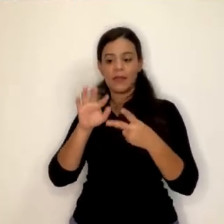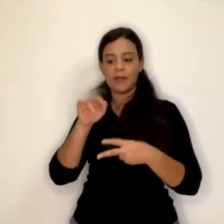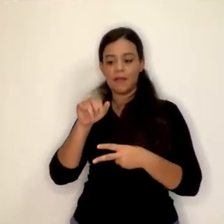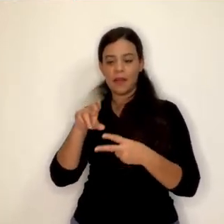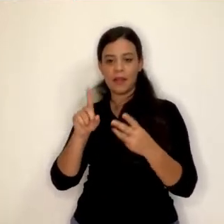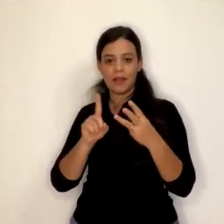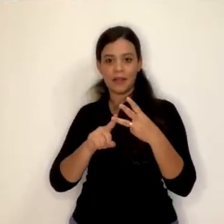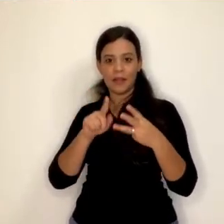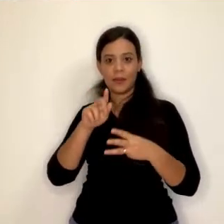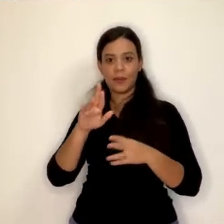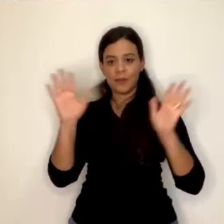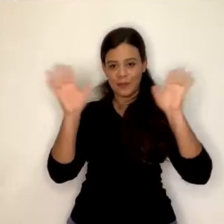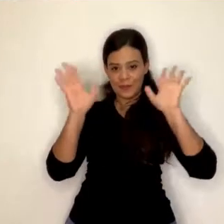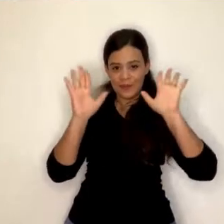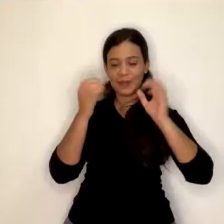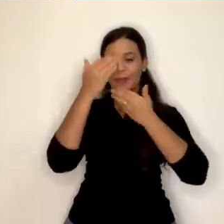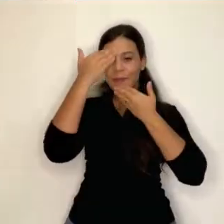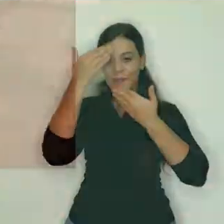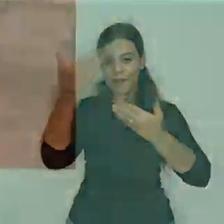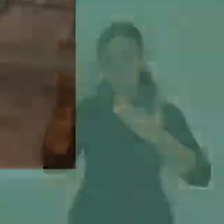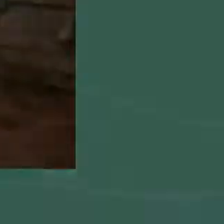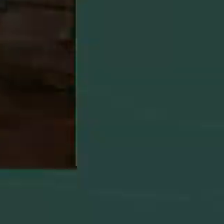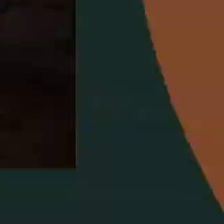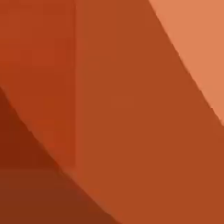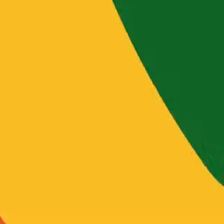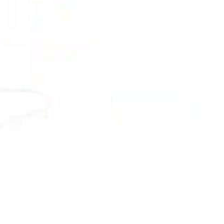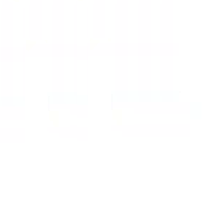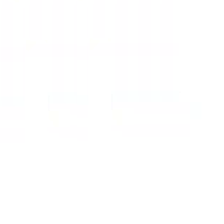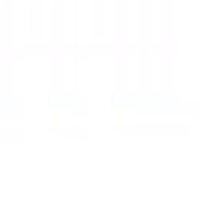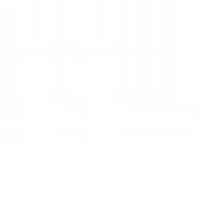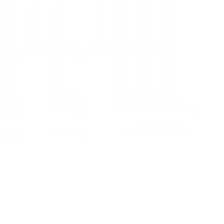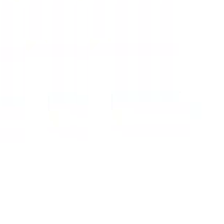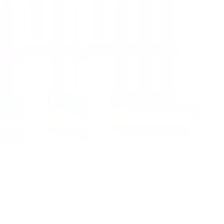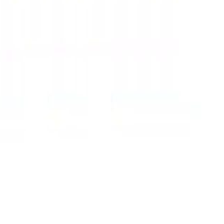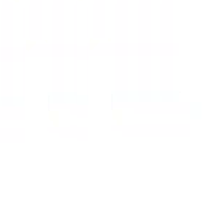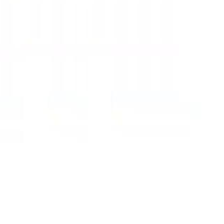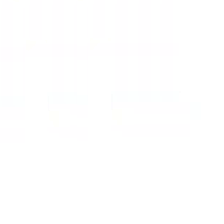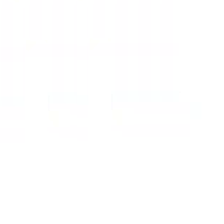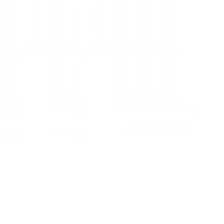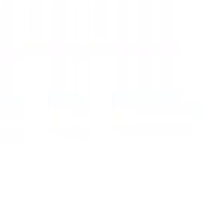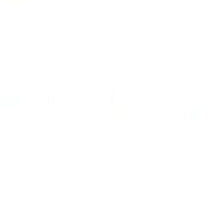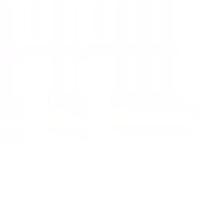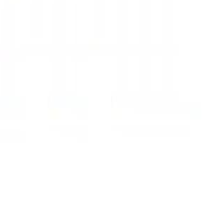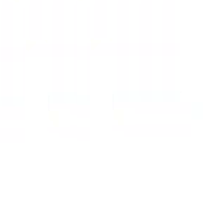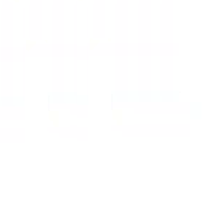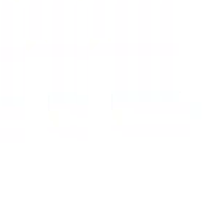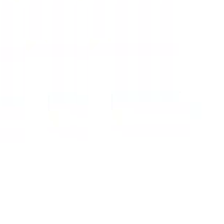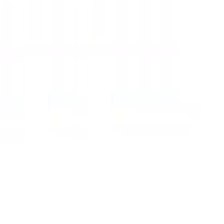Thank you so much and good evening. Rather, good night.